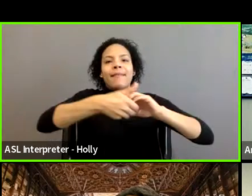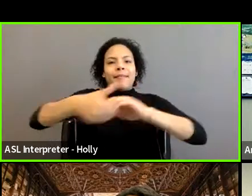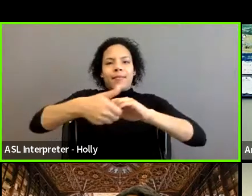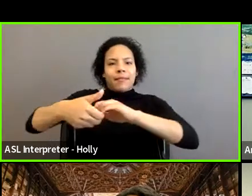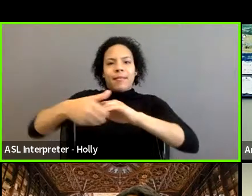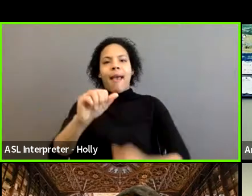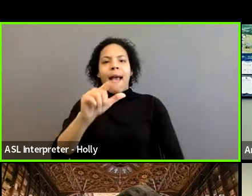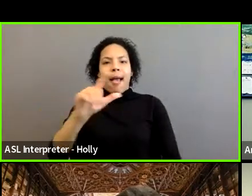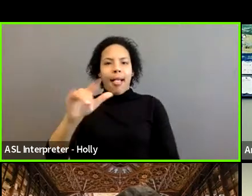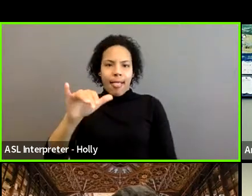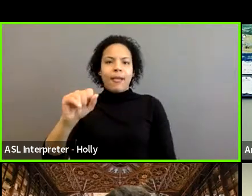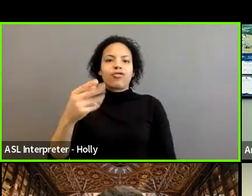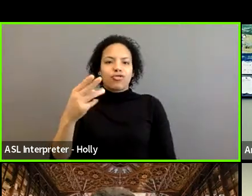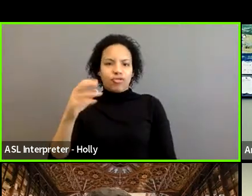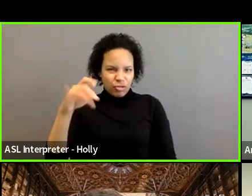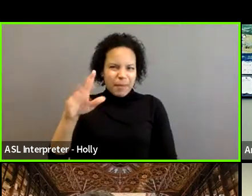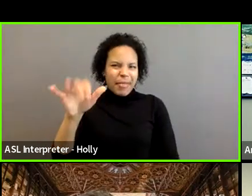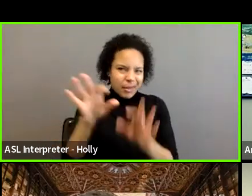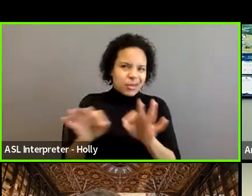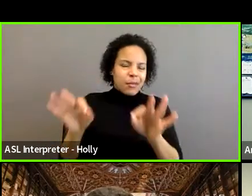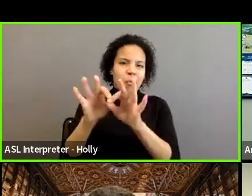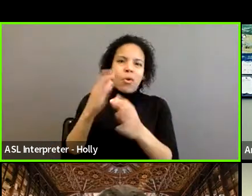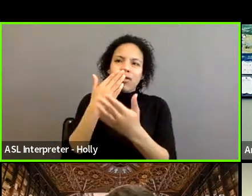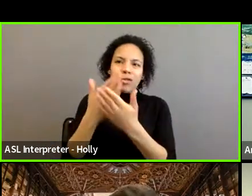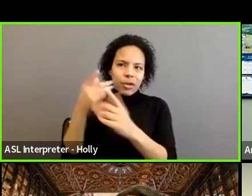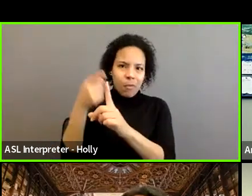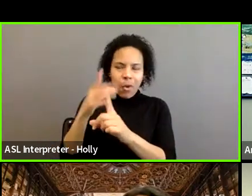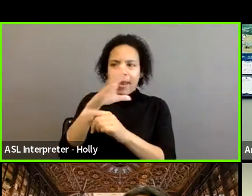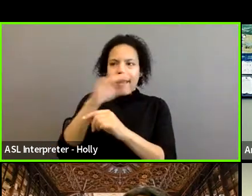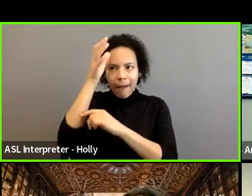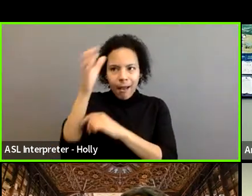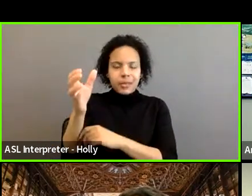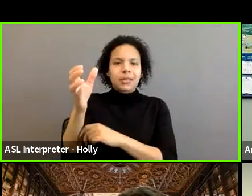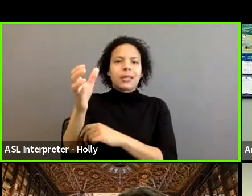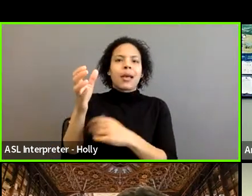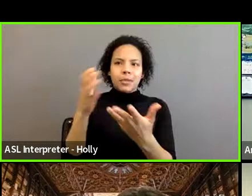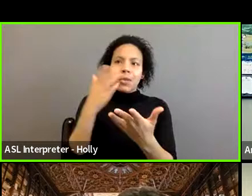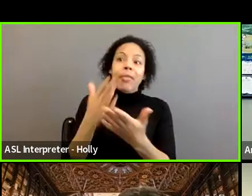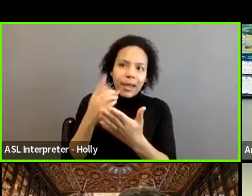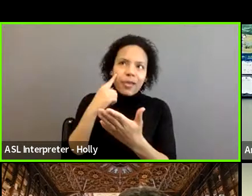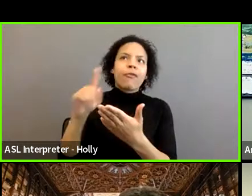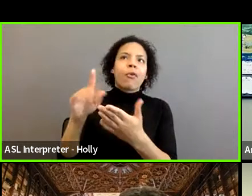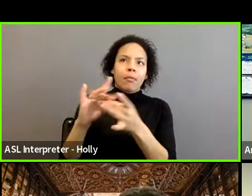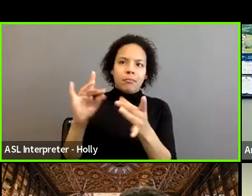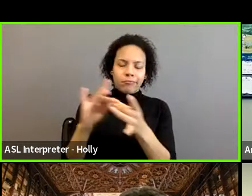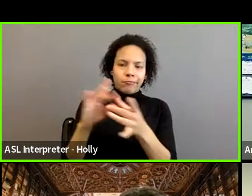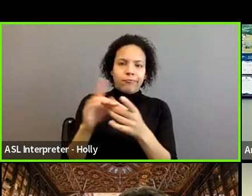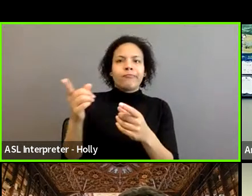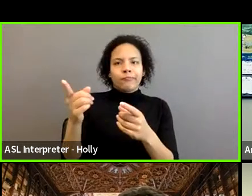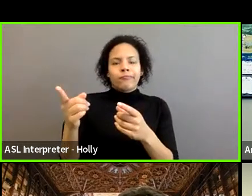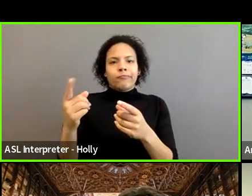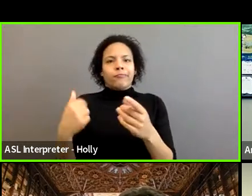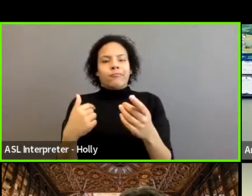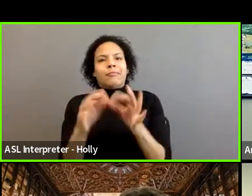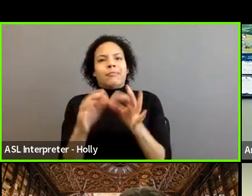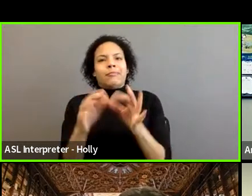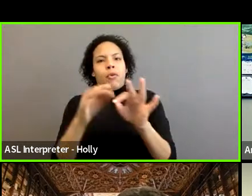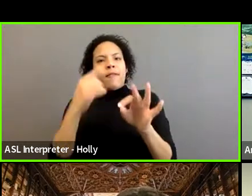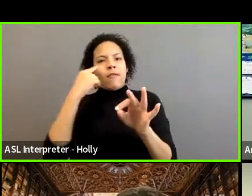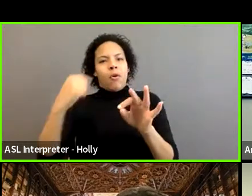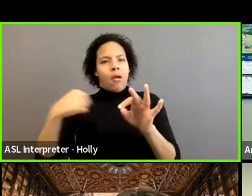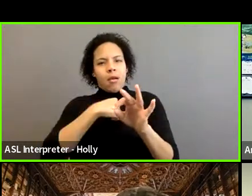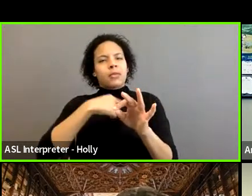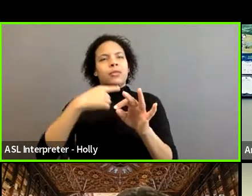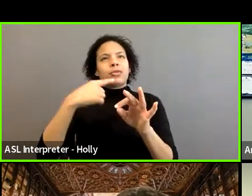to the forefront. I think that's a really good concept for us to think about and to at least touch on